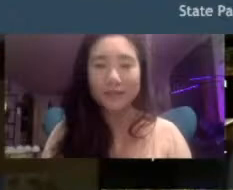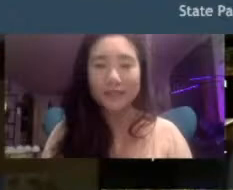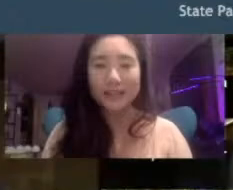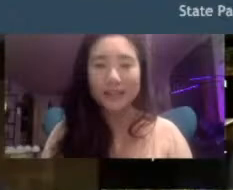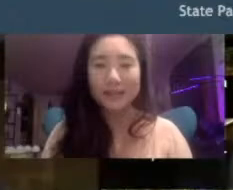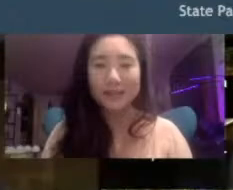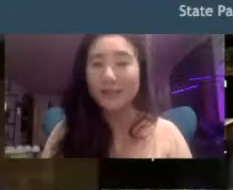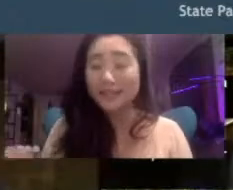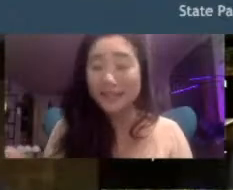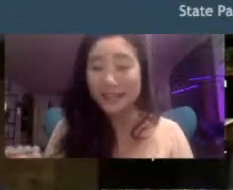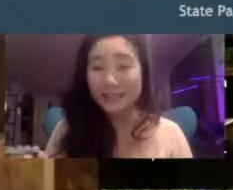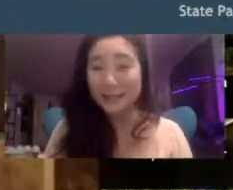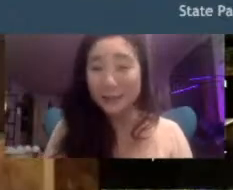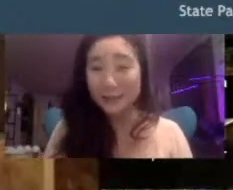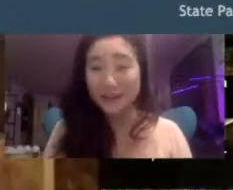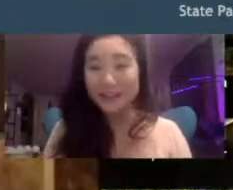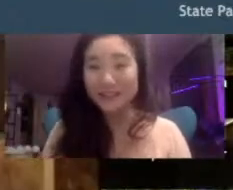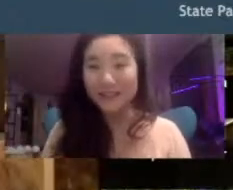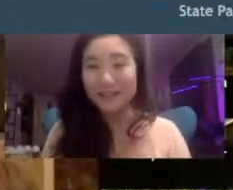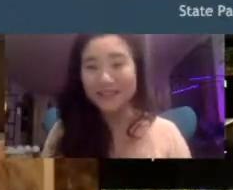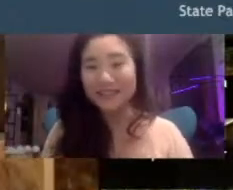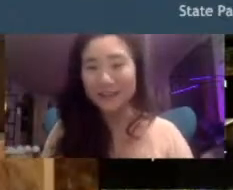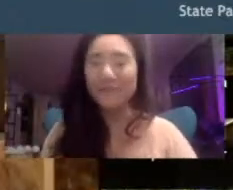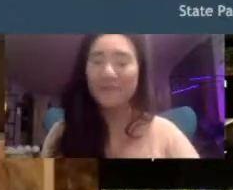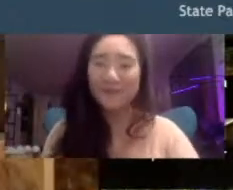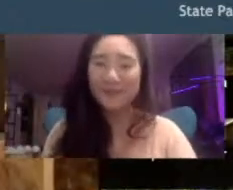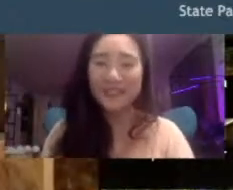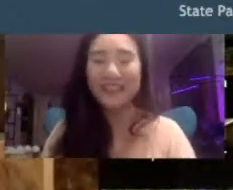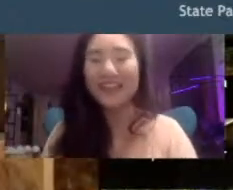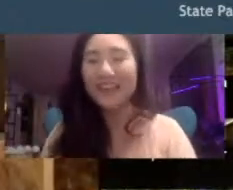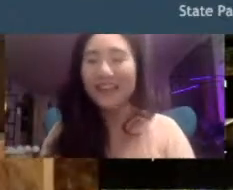around and basically get to explore it like no one else is here.